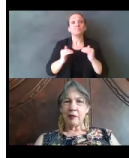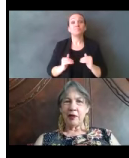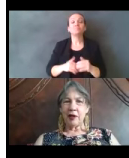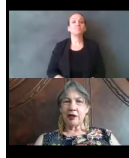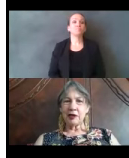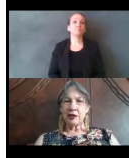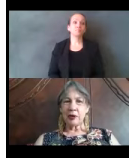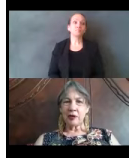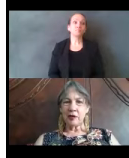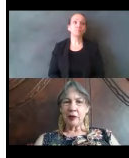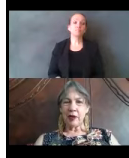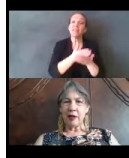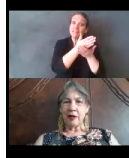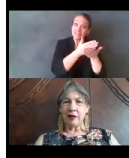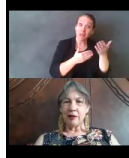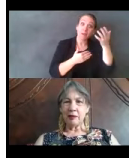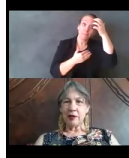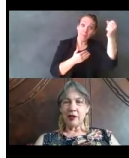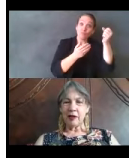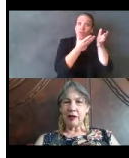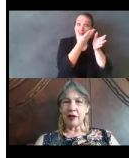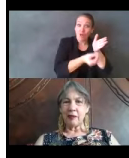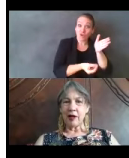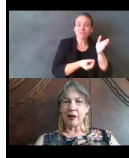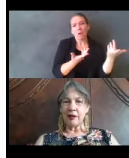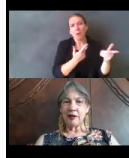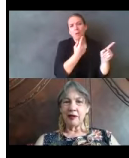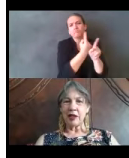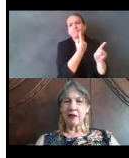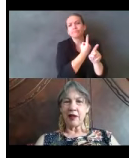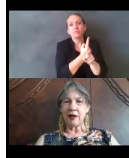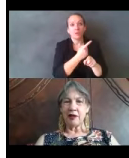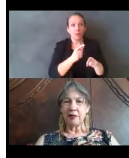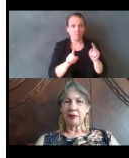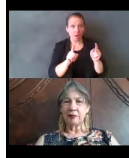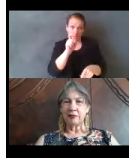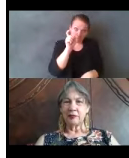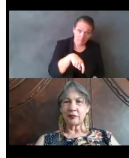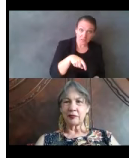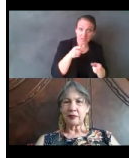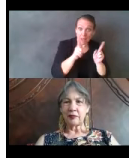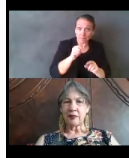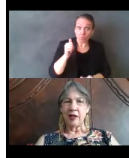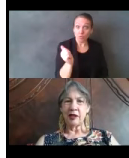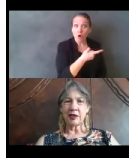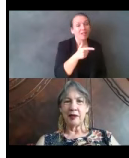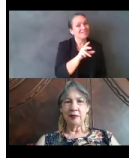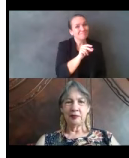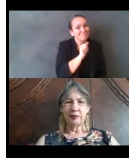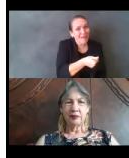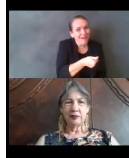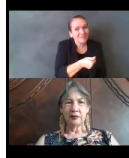Some memory loss is normal, but not inevitable, and I'll talk about how to stave that off. Next